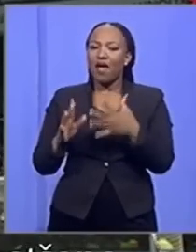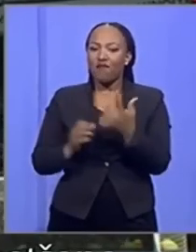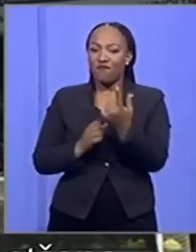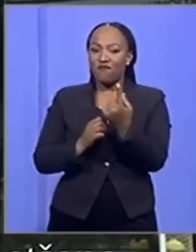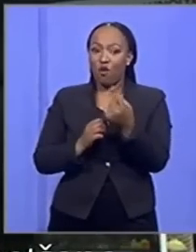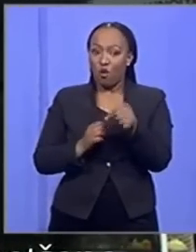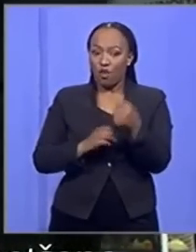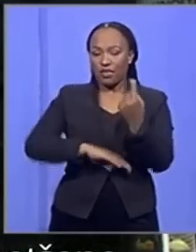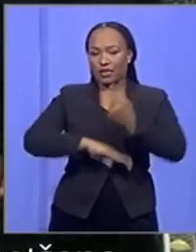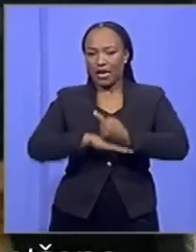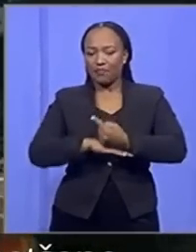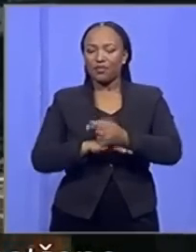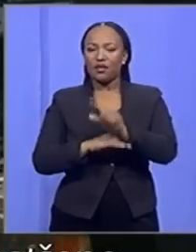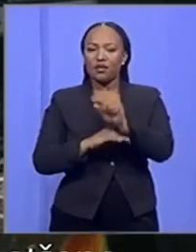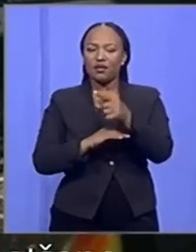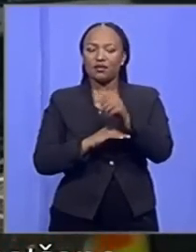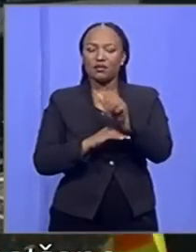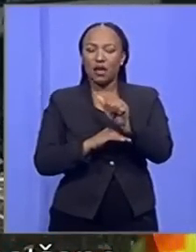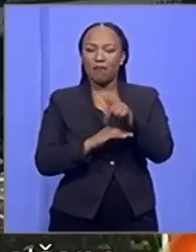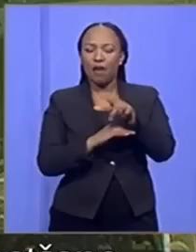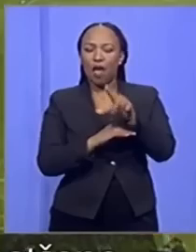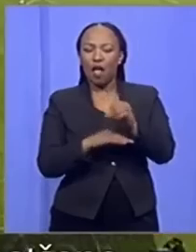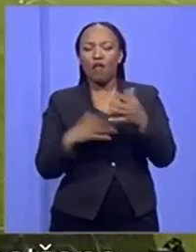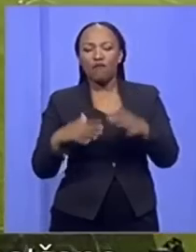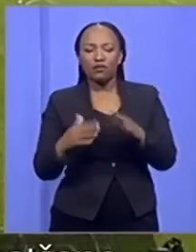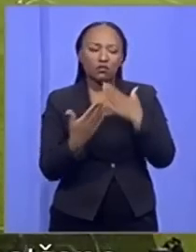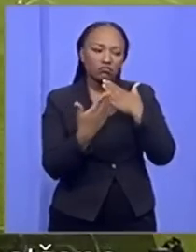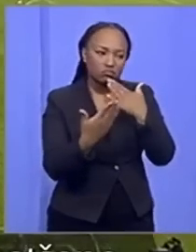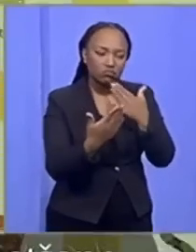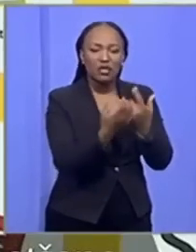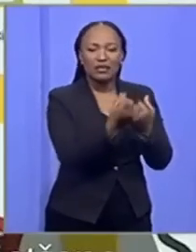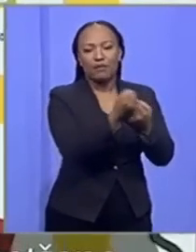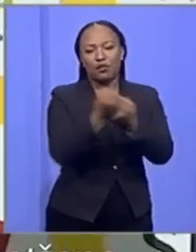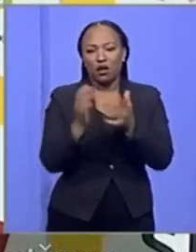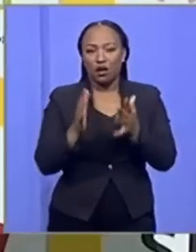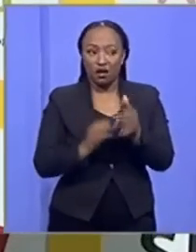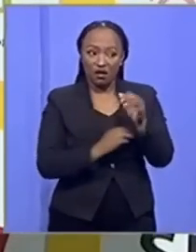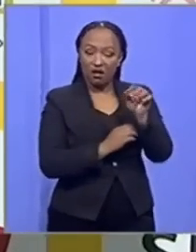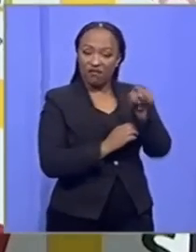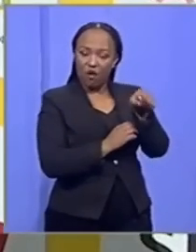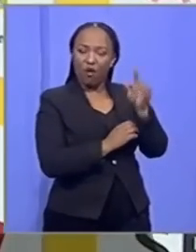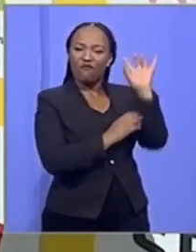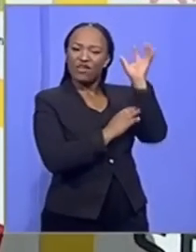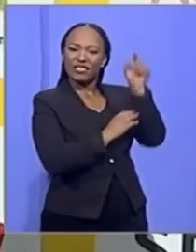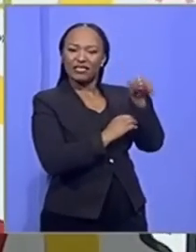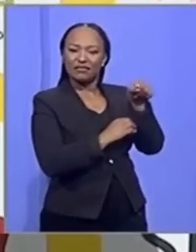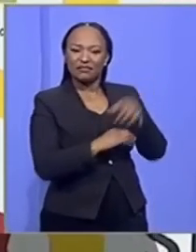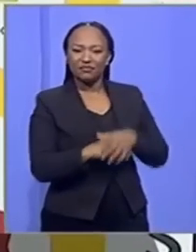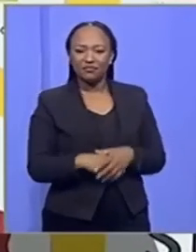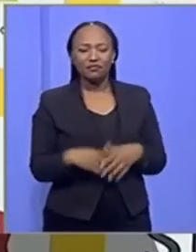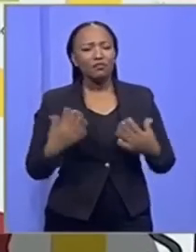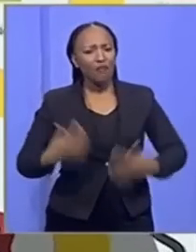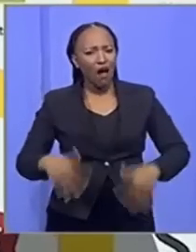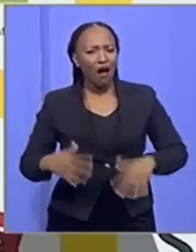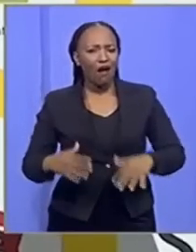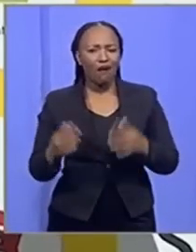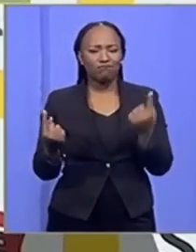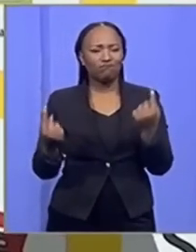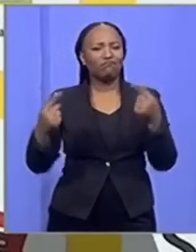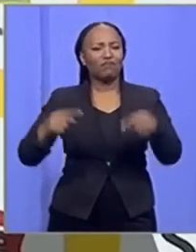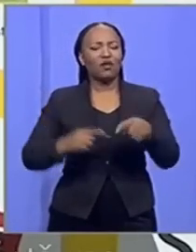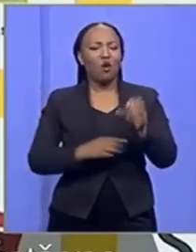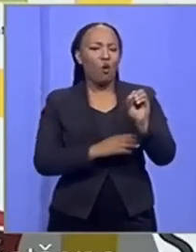retile badudi ba province ya Free State. It feels very great, especially after so long being again in Bloem. We done